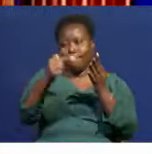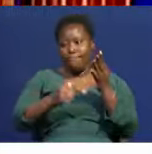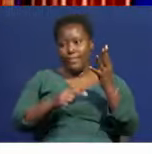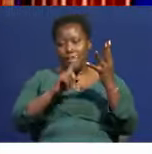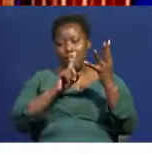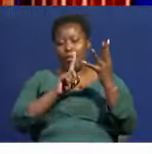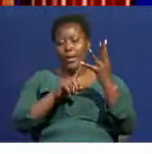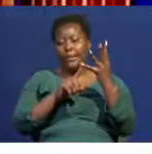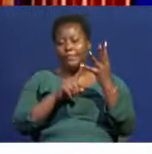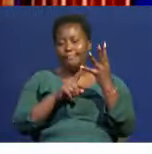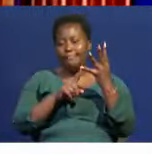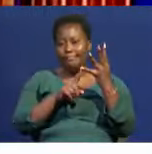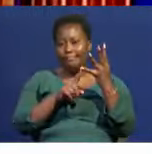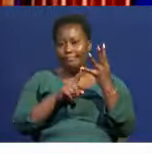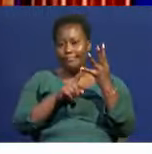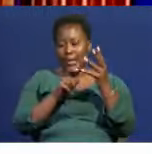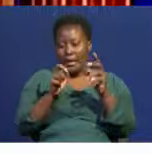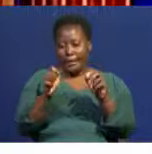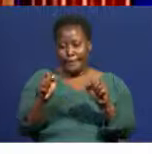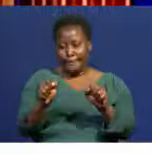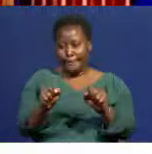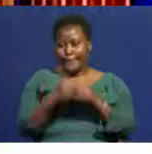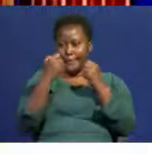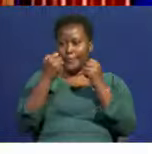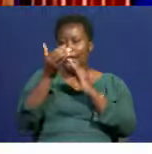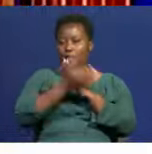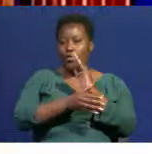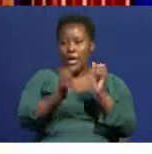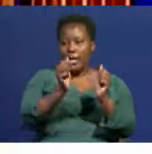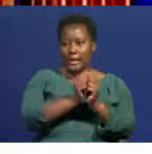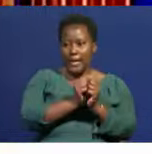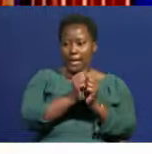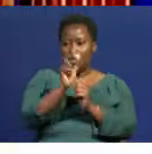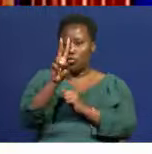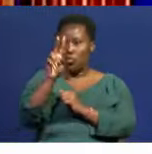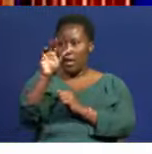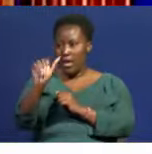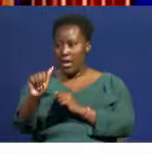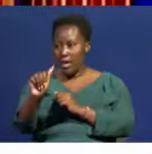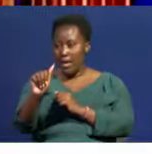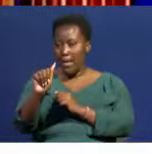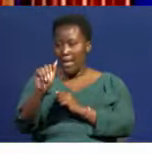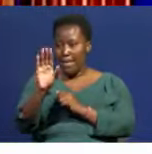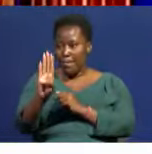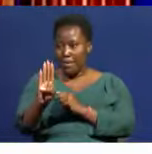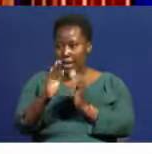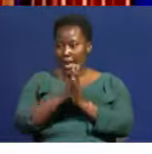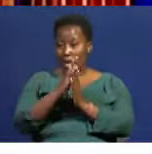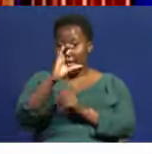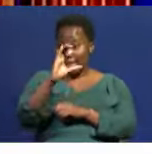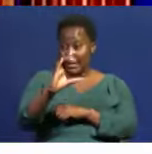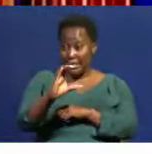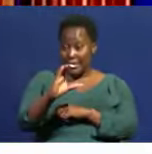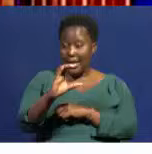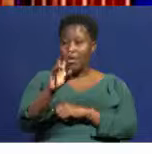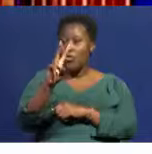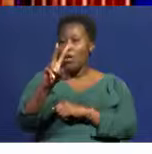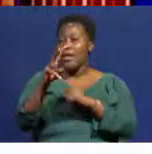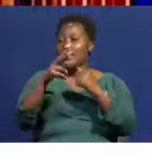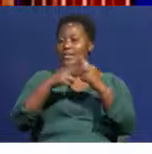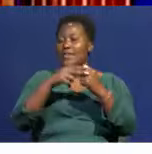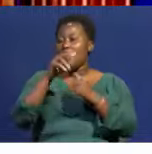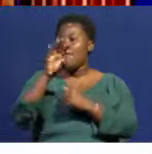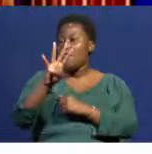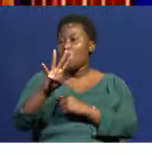Ground number one, gross violation of Articles 10, 2A, B and C,